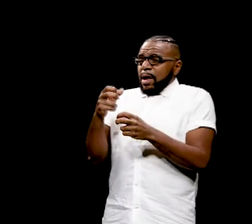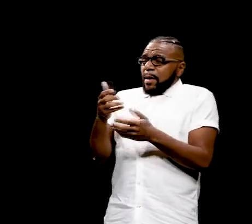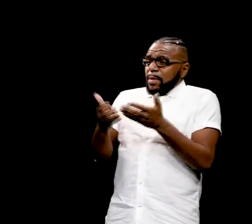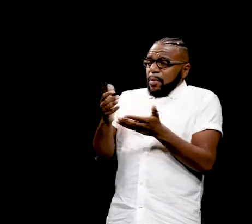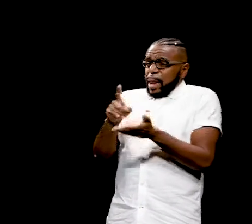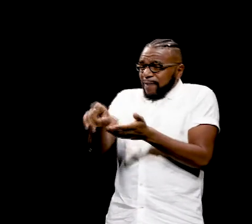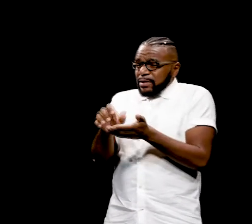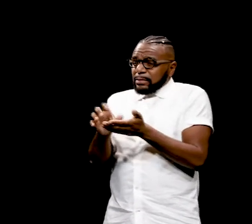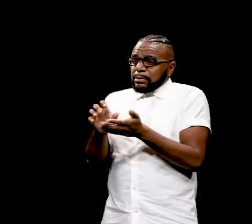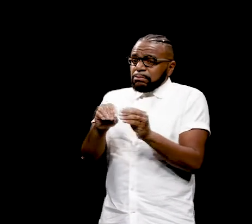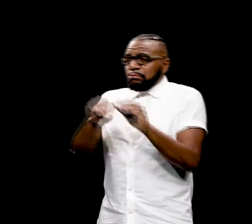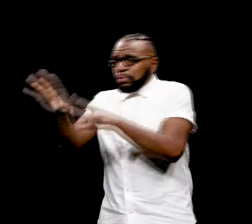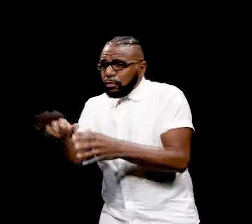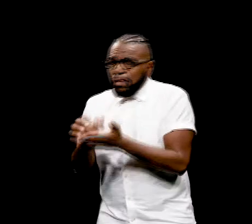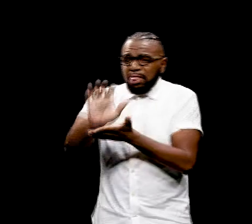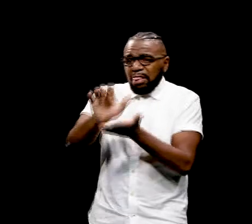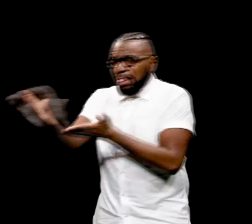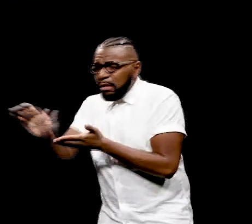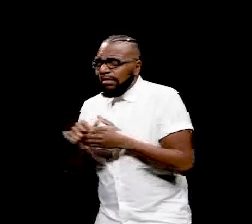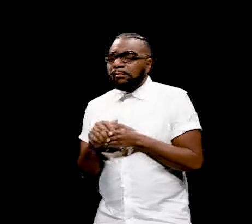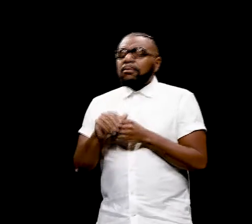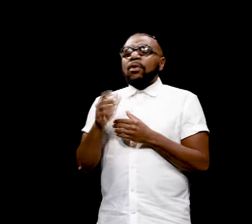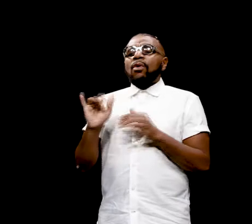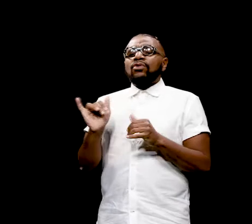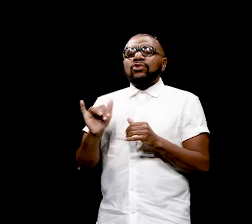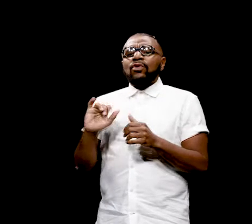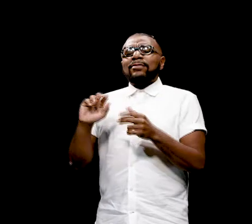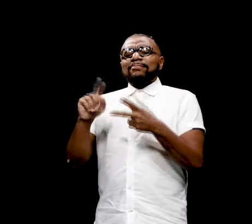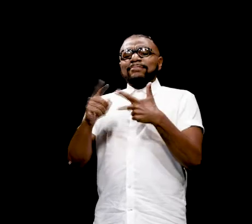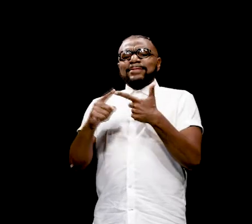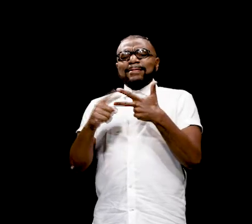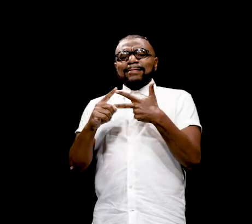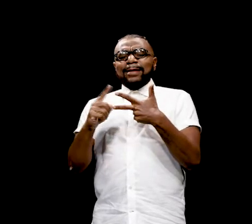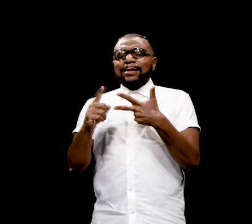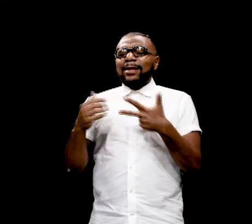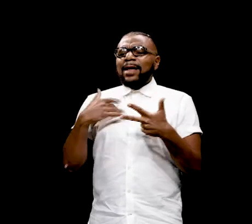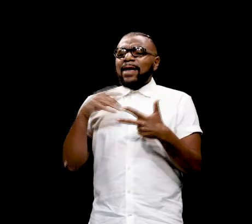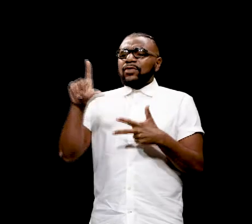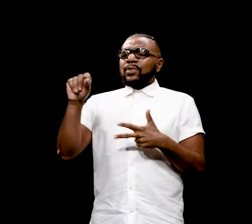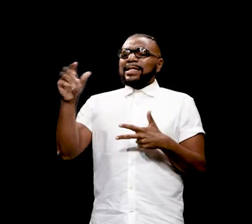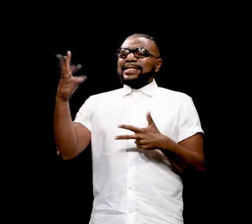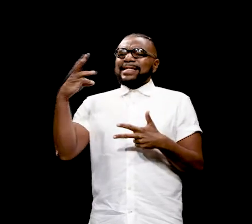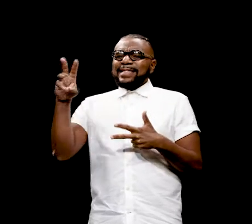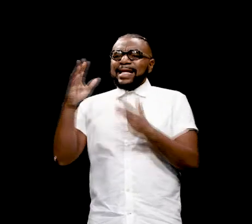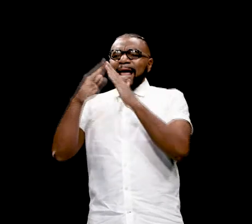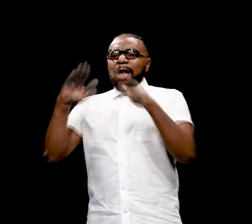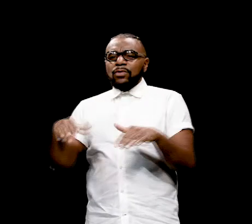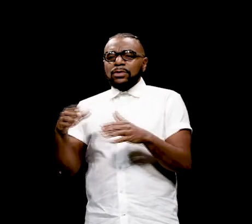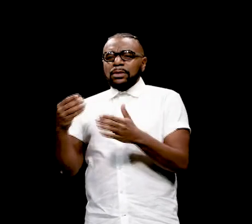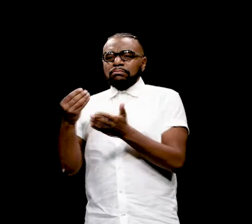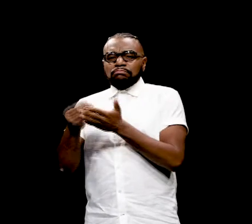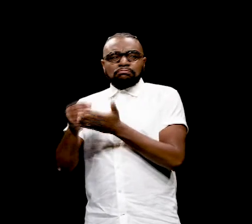rates of displacement. The second area is continuing to be a good steward of the 2016 housing bond. You'll recall I got a